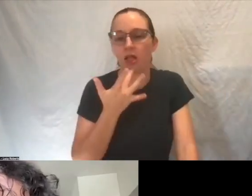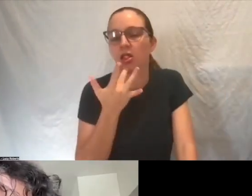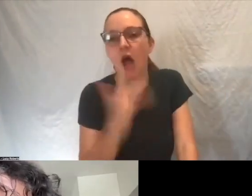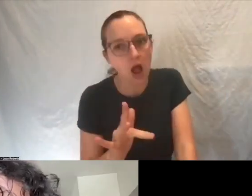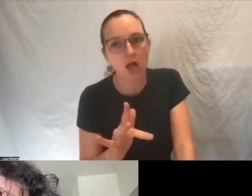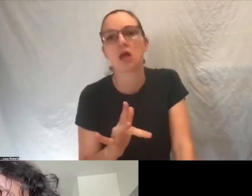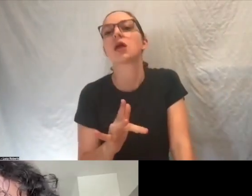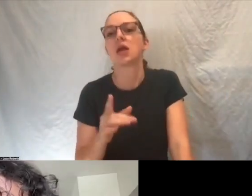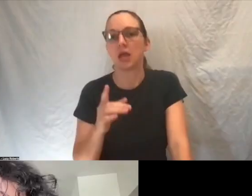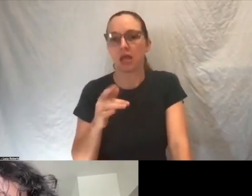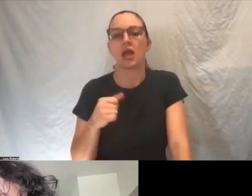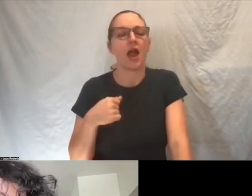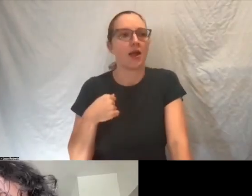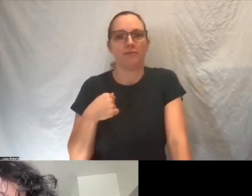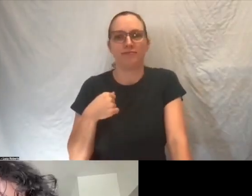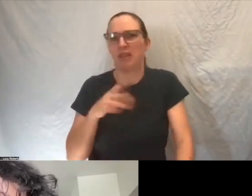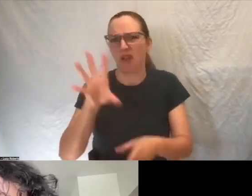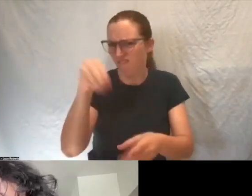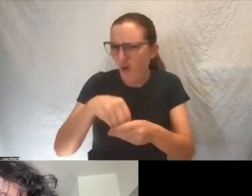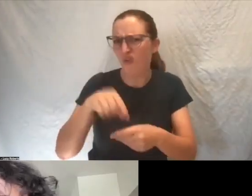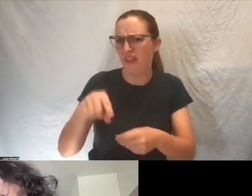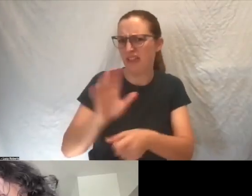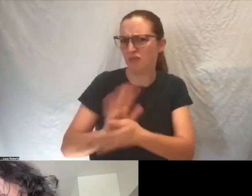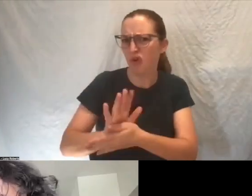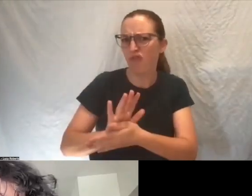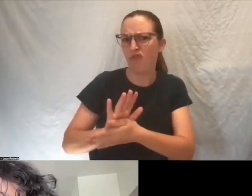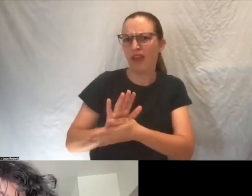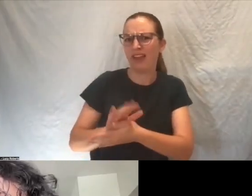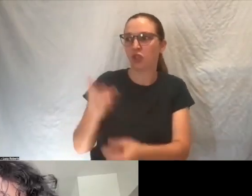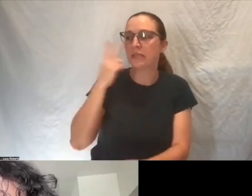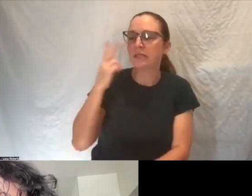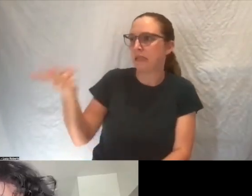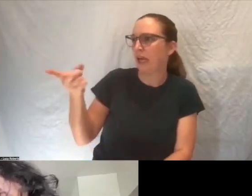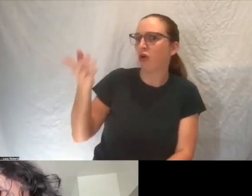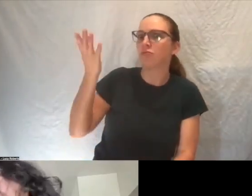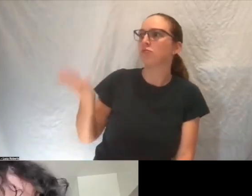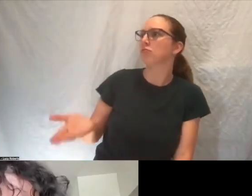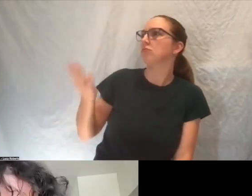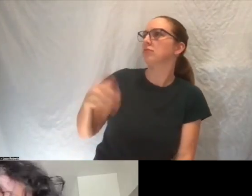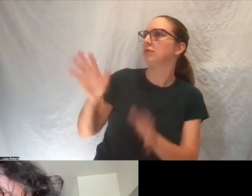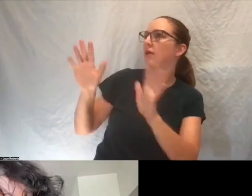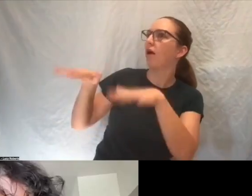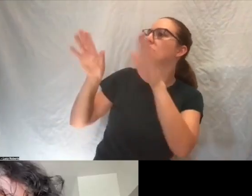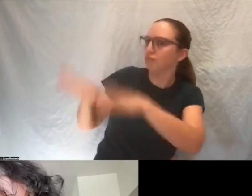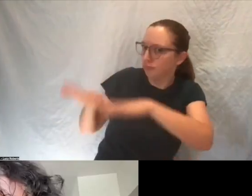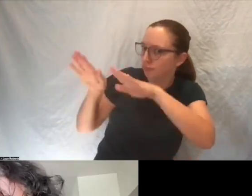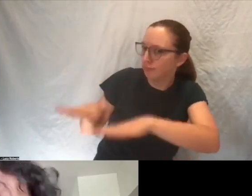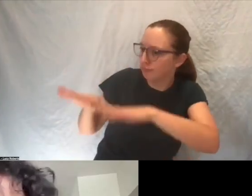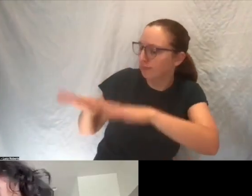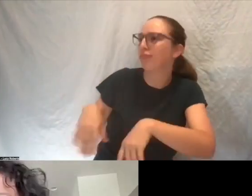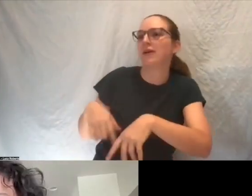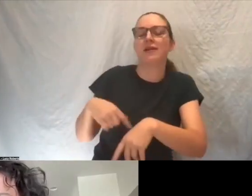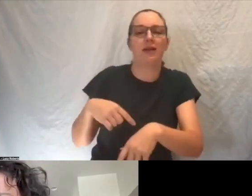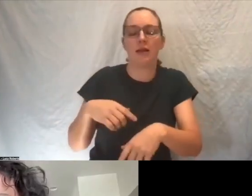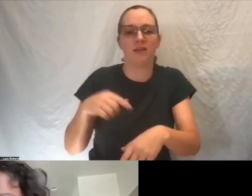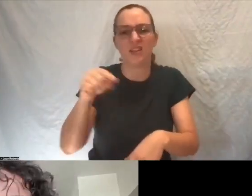have been a part of that and to be in the presence of just her and just so many other greats within the cast and